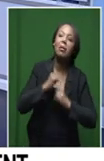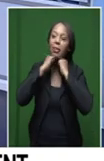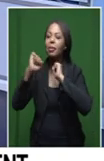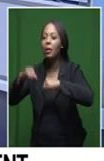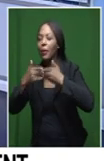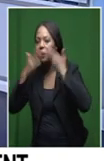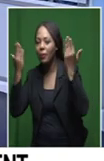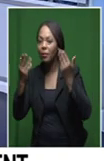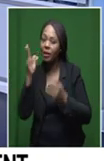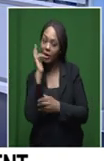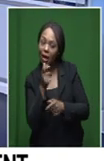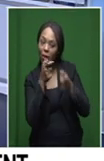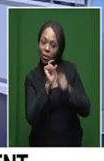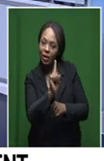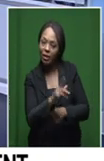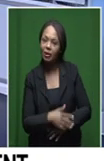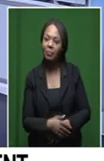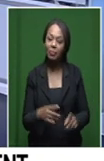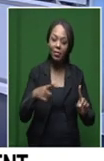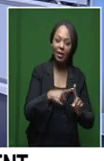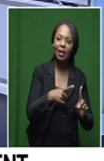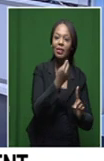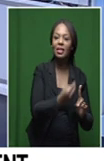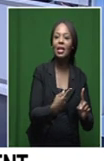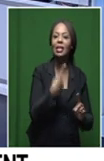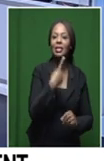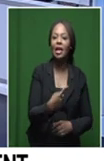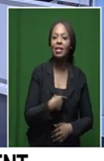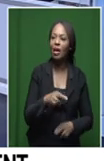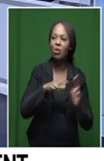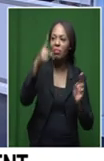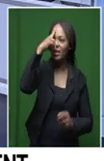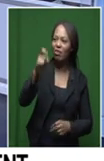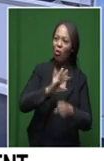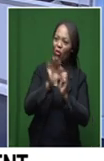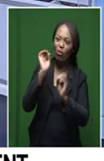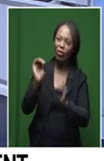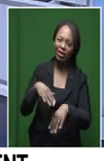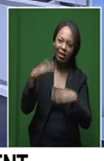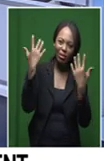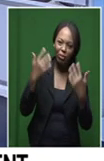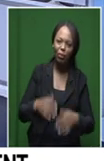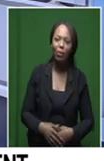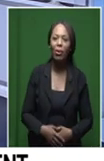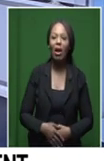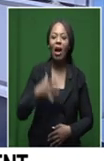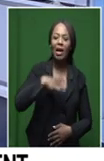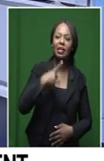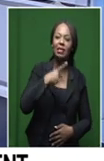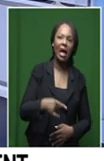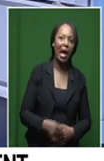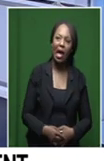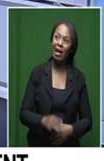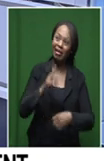and around. I think one of the children said he doesn't believe COVID exists. The other one said the vaccine will make you sick. The other one added